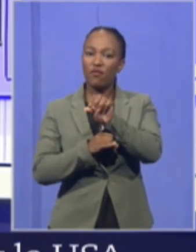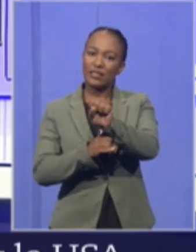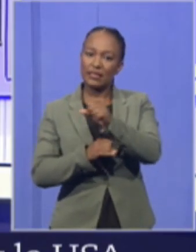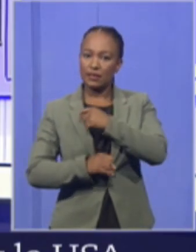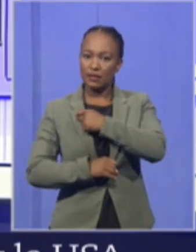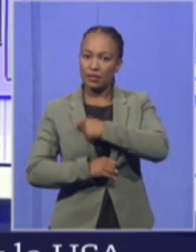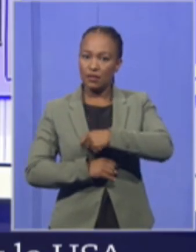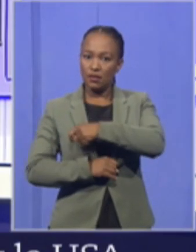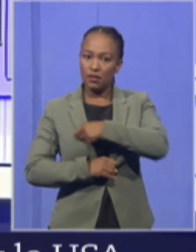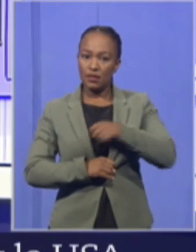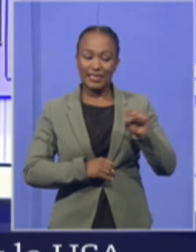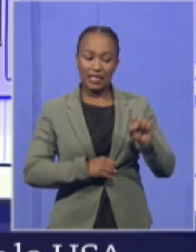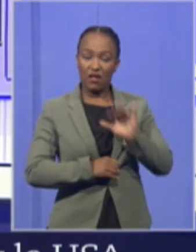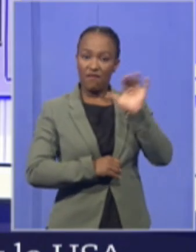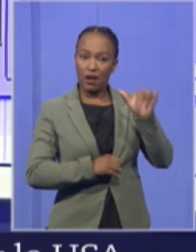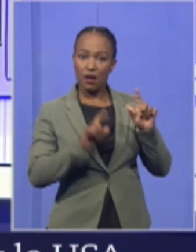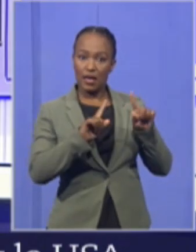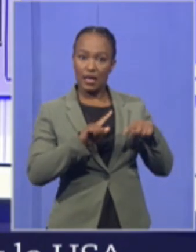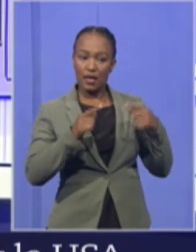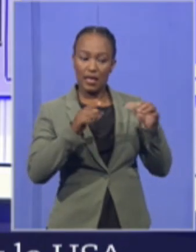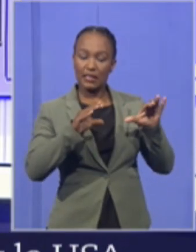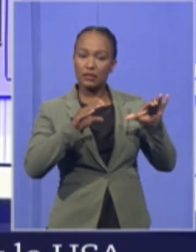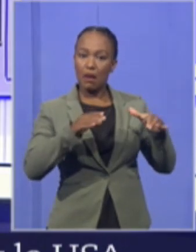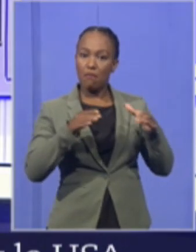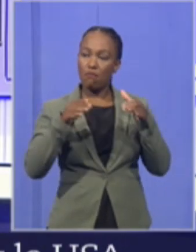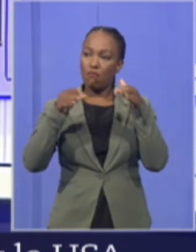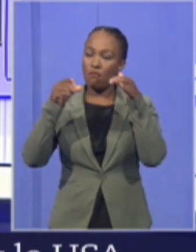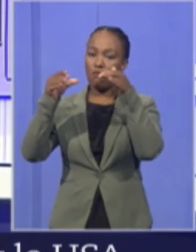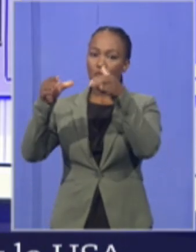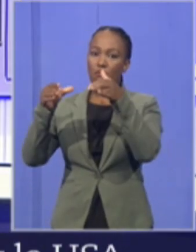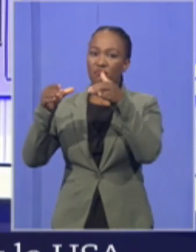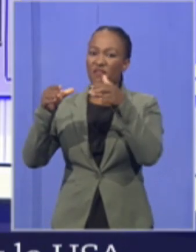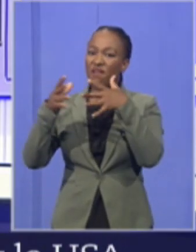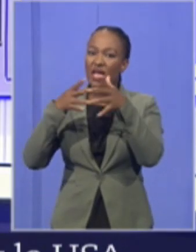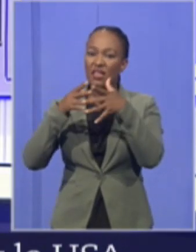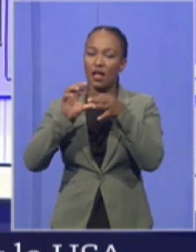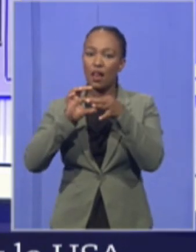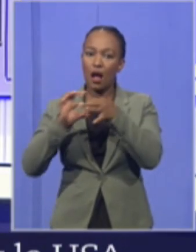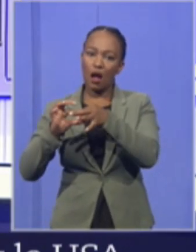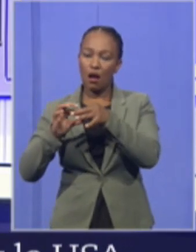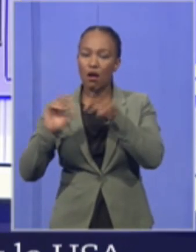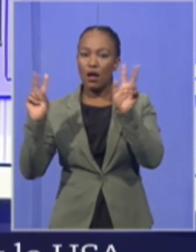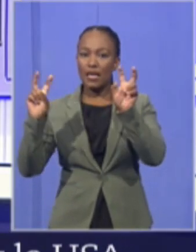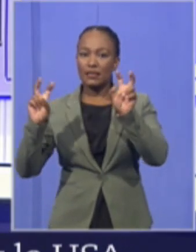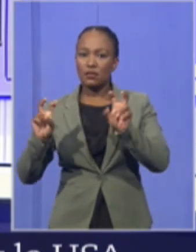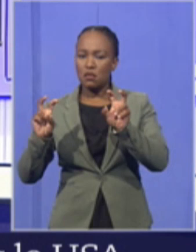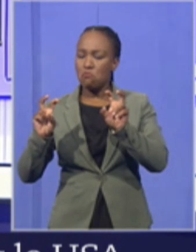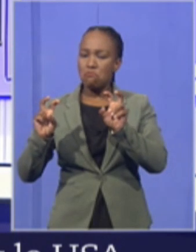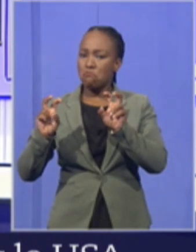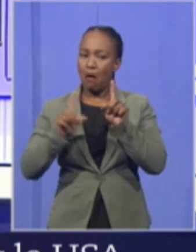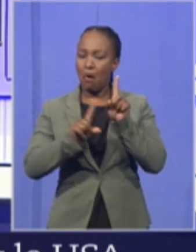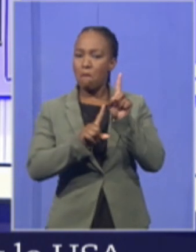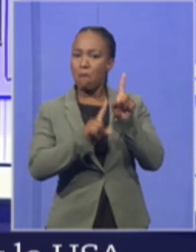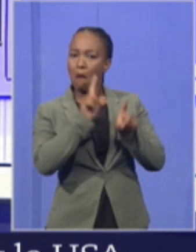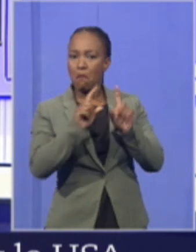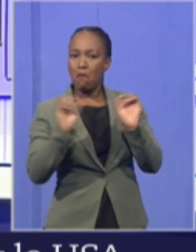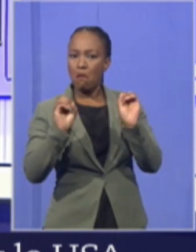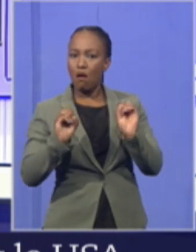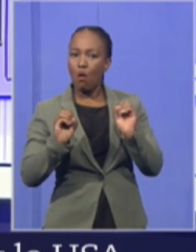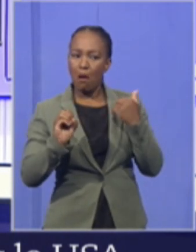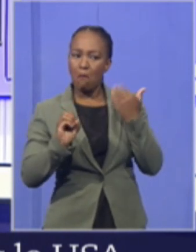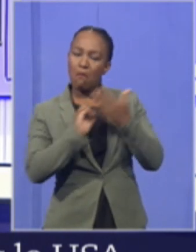Afrika Borwa se ne se sa arabe dipotso tse di bokete tse di amanang le tlhagiso ya motlakase ka ntlha ya fanaga e kgonne go mekamekana